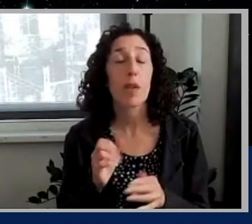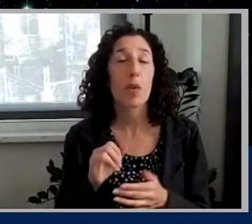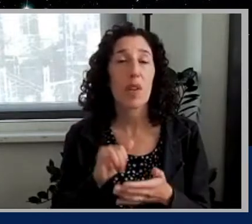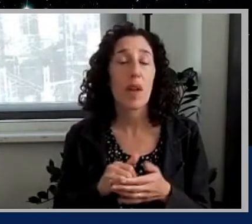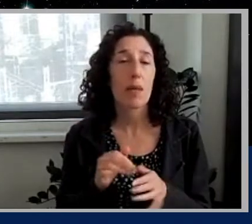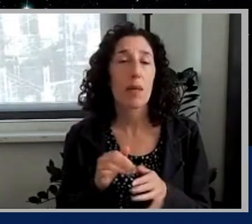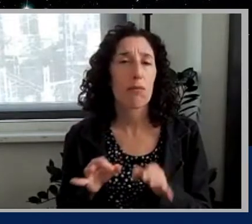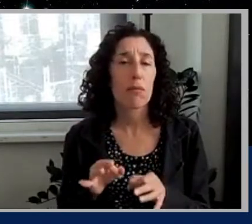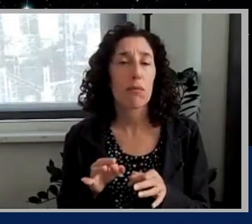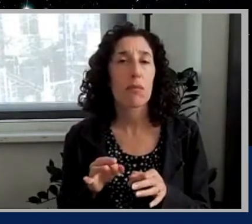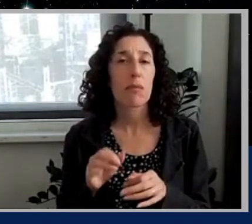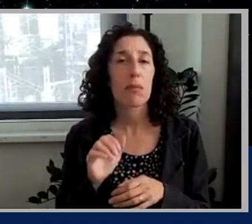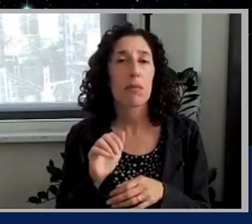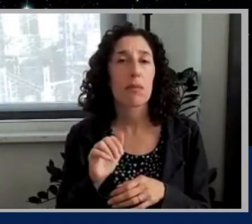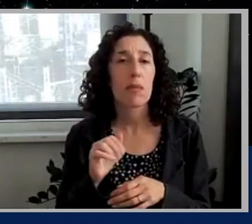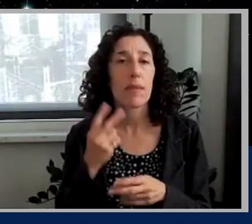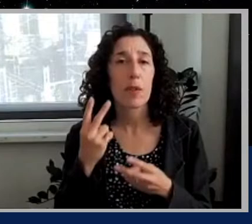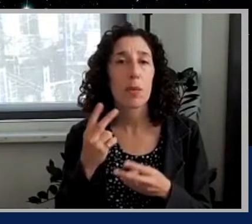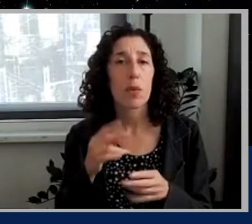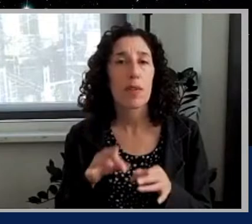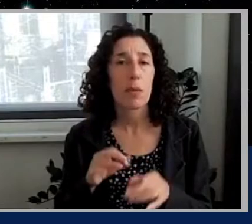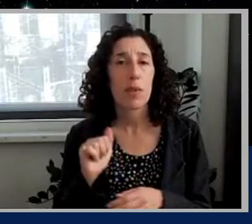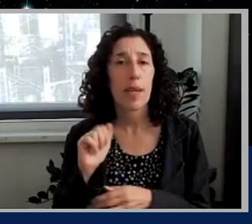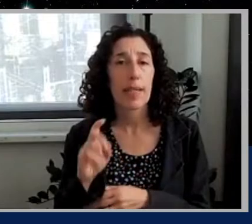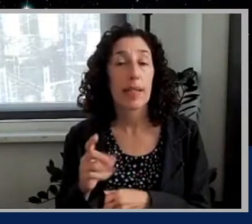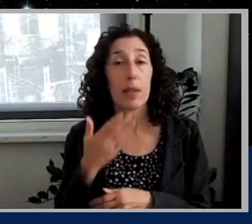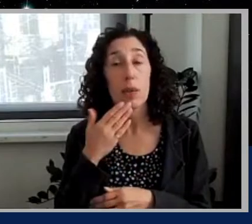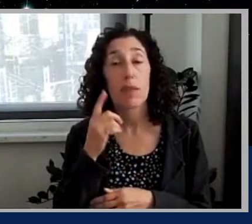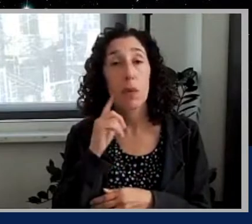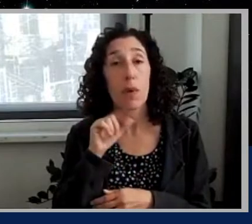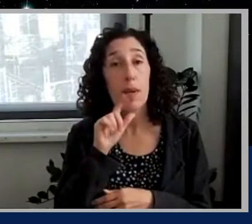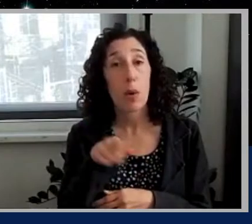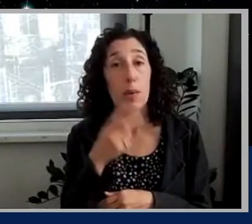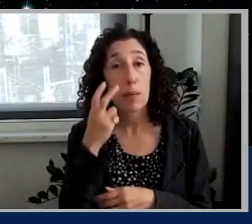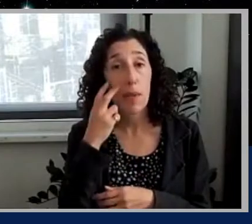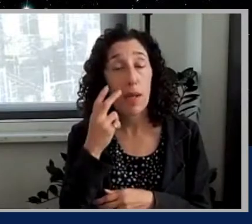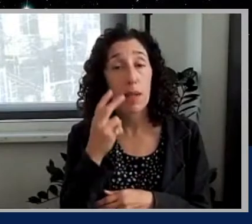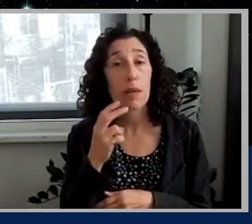with people of all different kinds of perspectives and backgrounds,